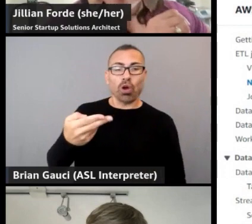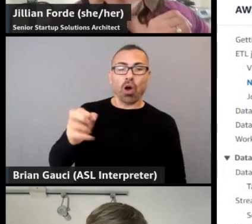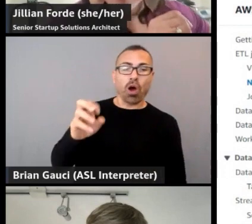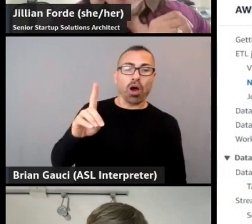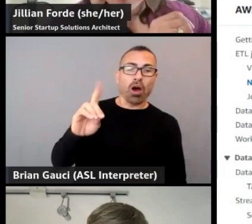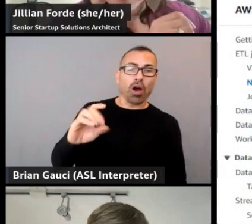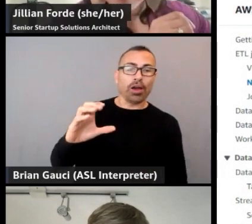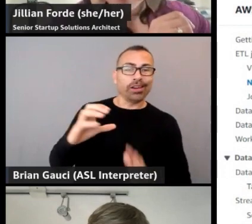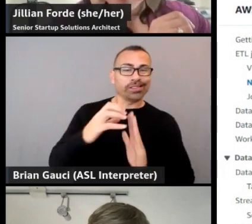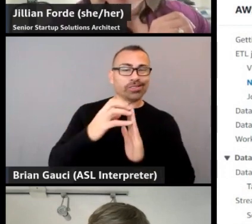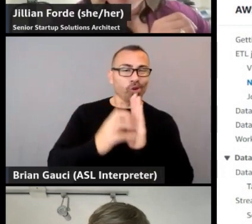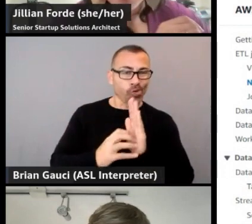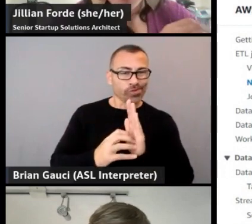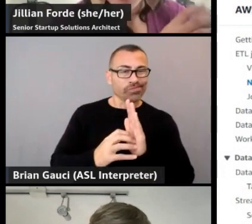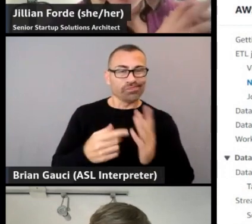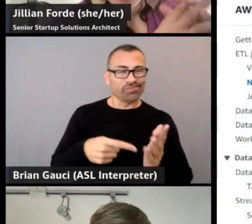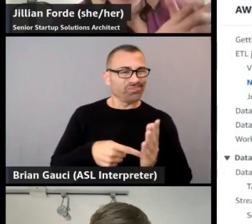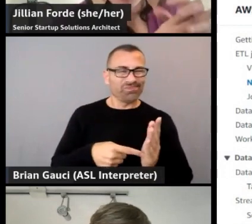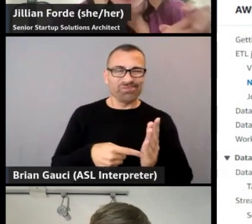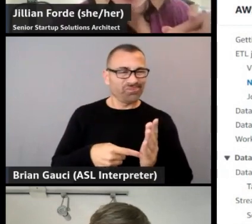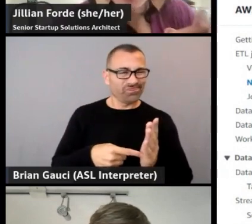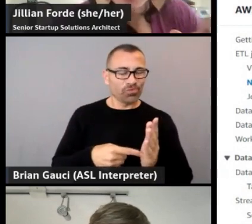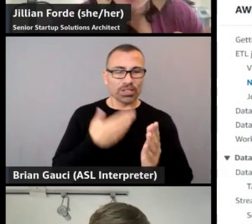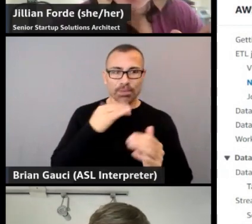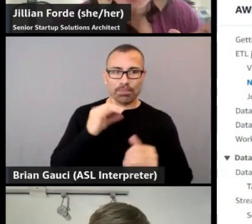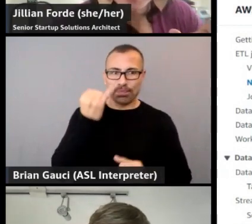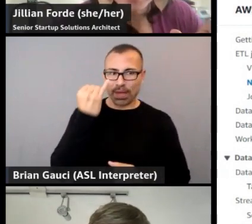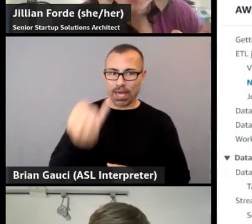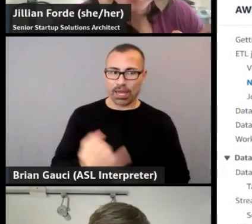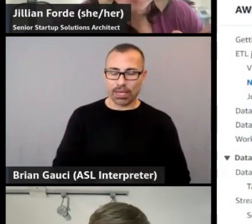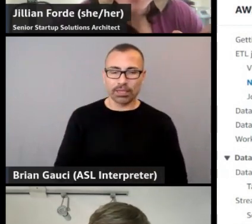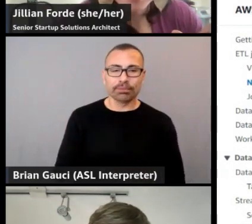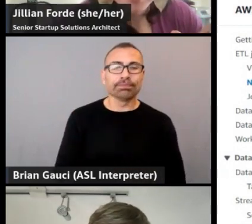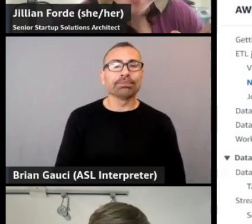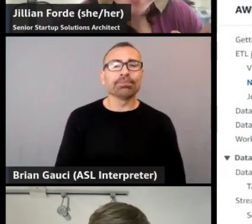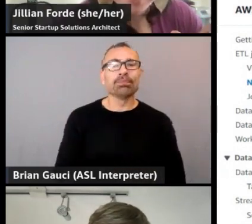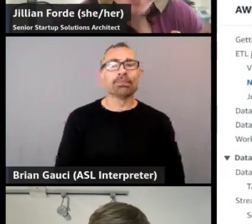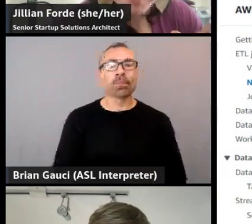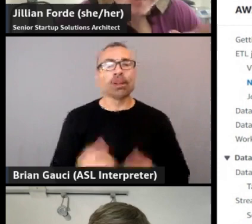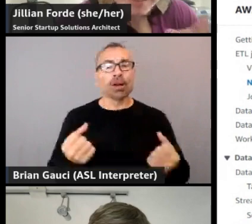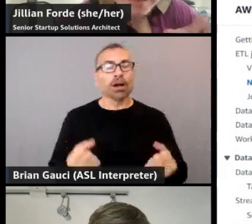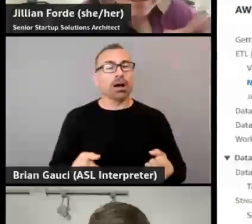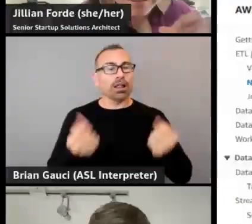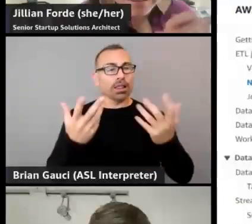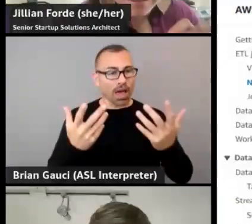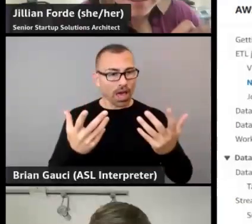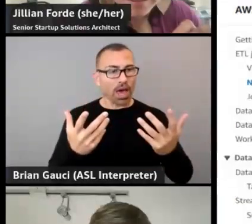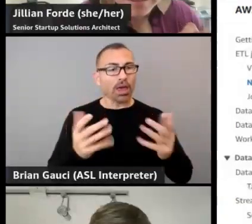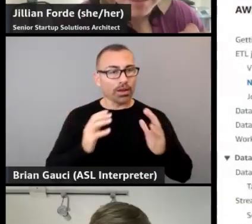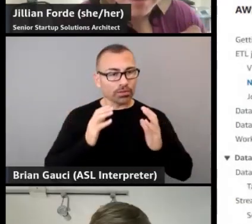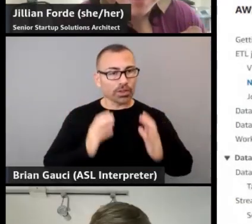terribly bad idea. A lot of customers actually develop your,